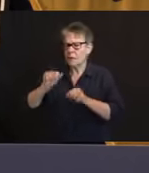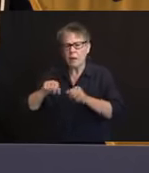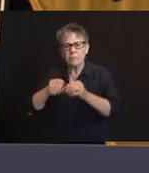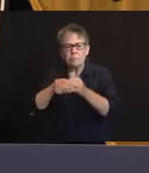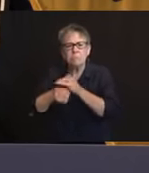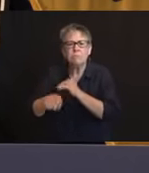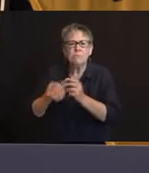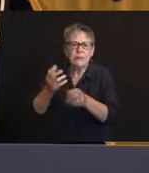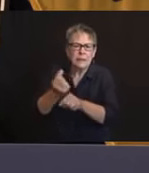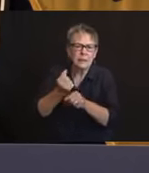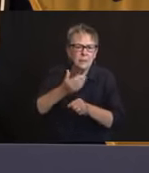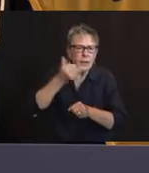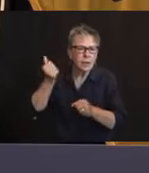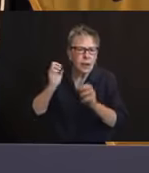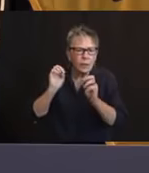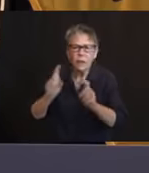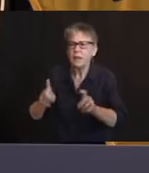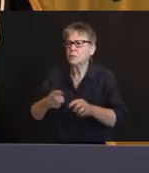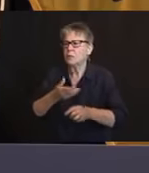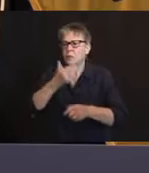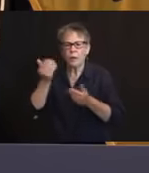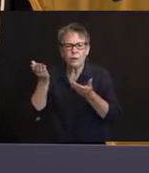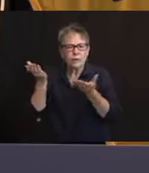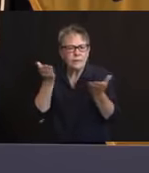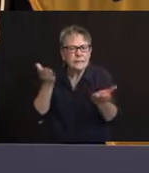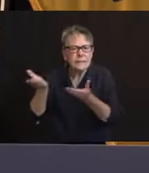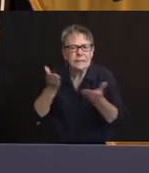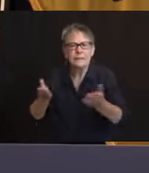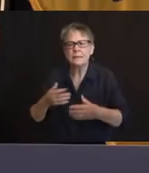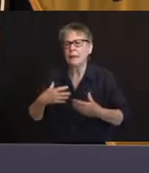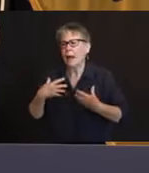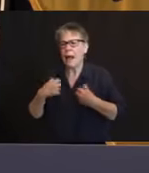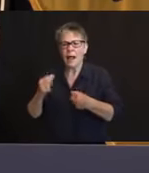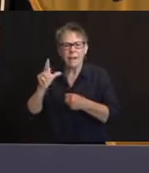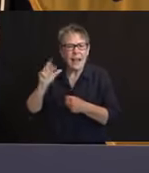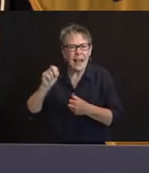a simple magic wand, magic bullet answer.